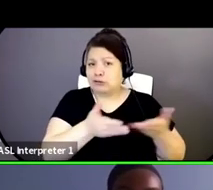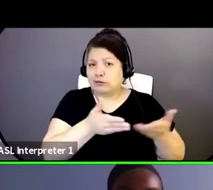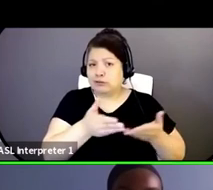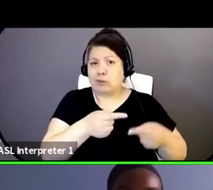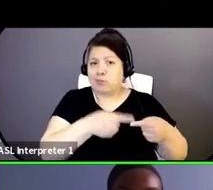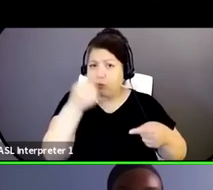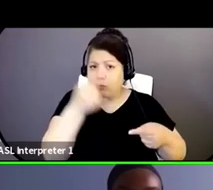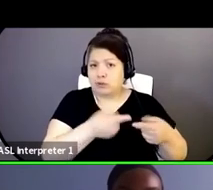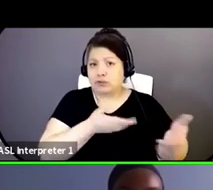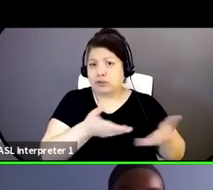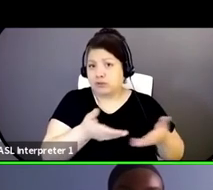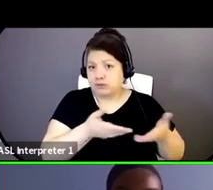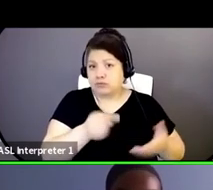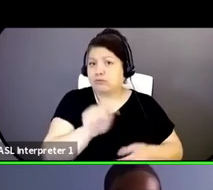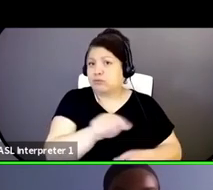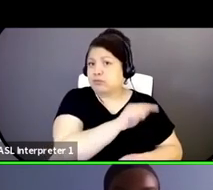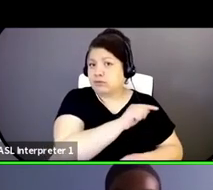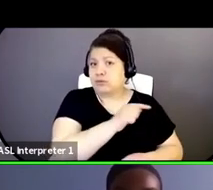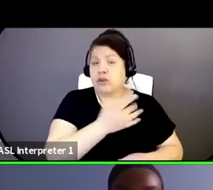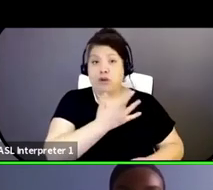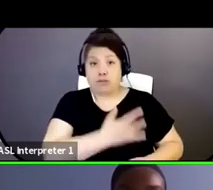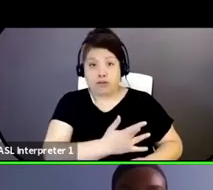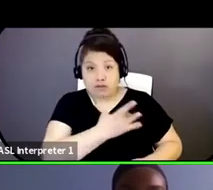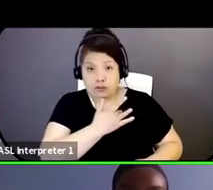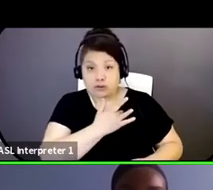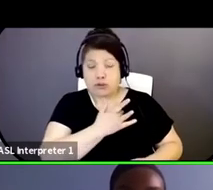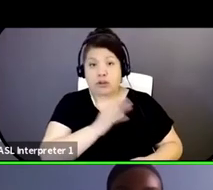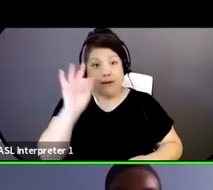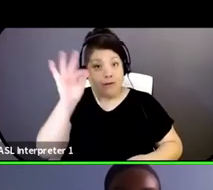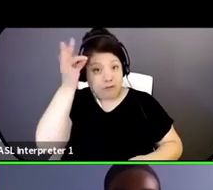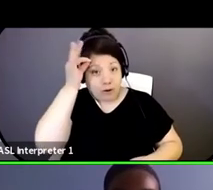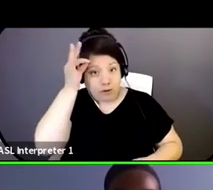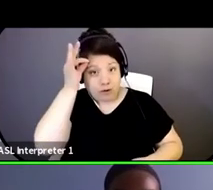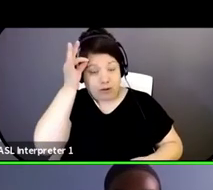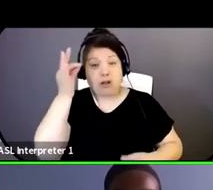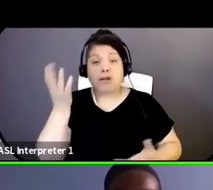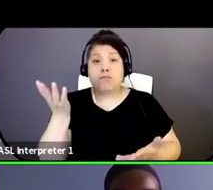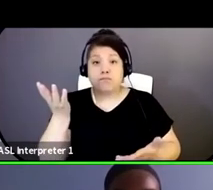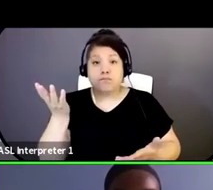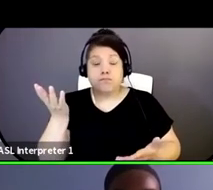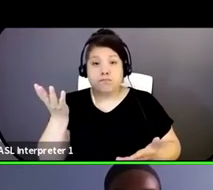the provincial and federal, and ultimately